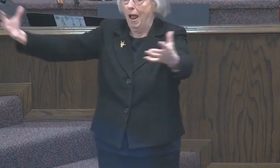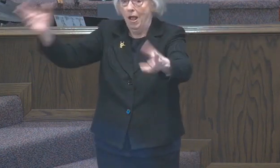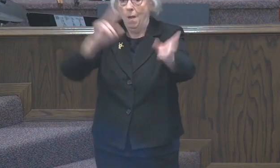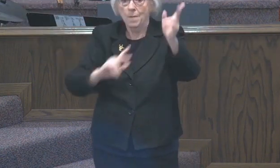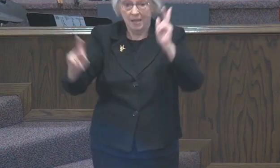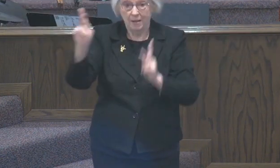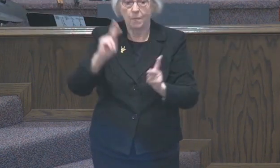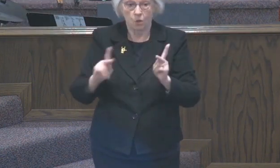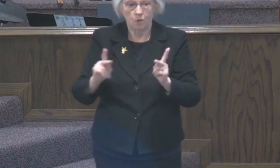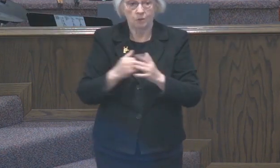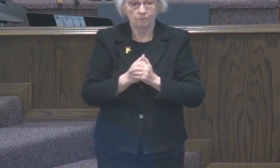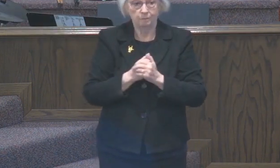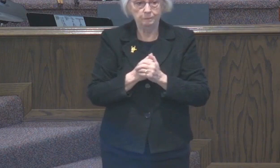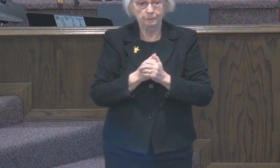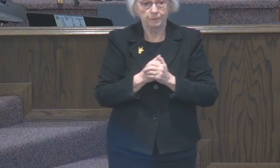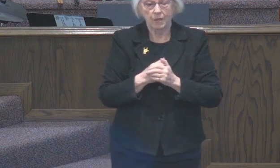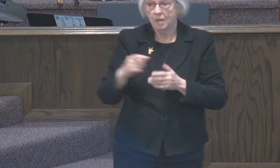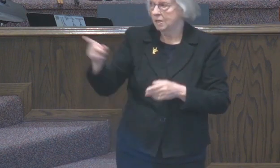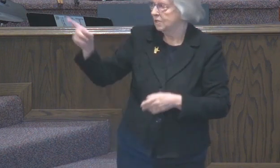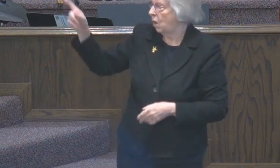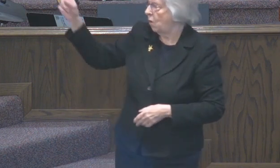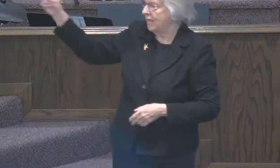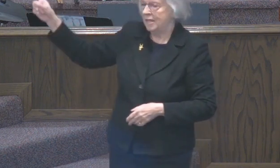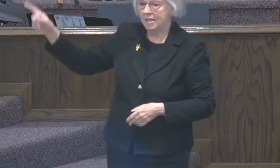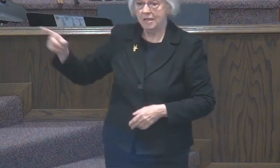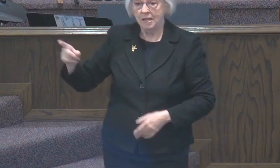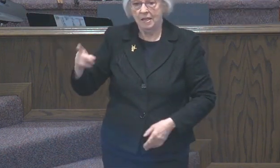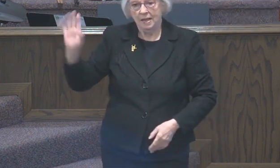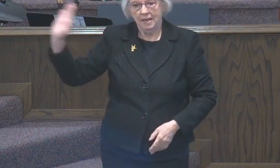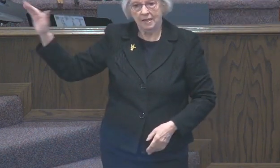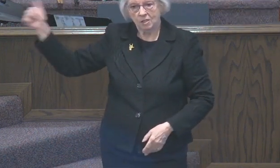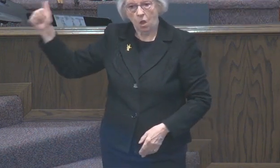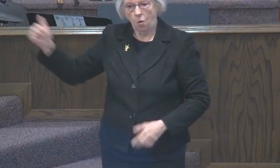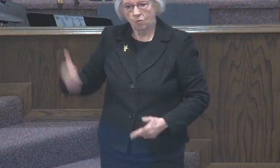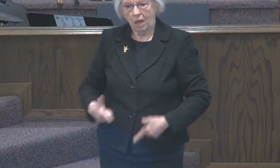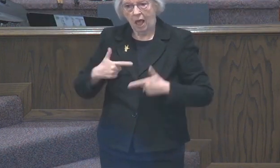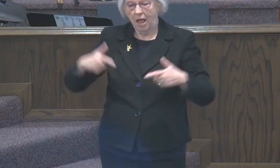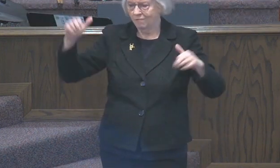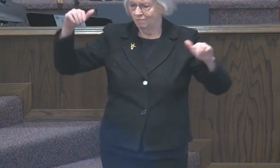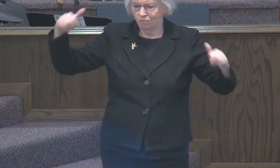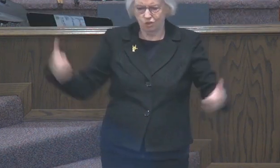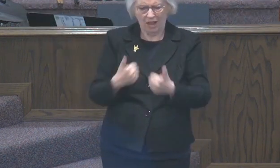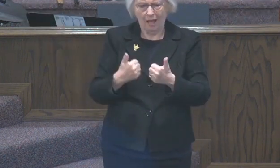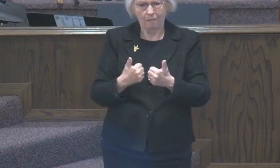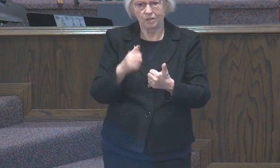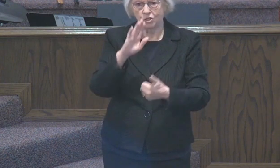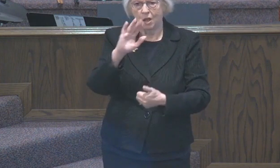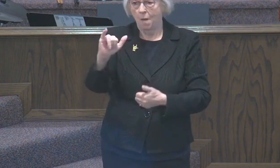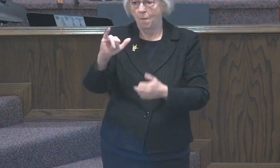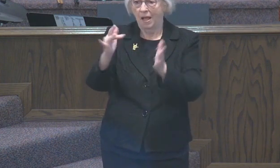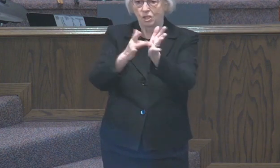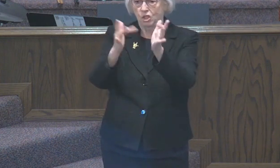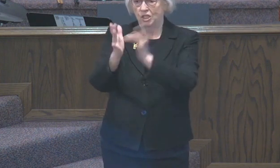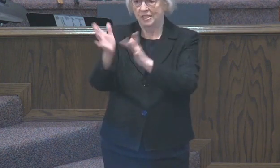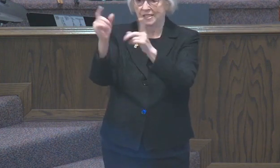I've been challenged by Jesus' words, and I hope and I trust that you've been challenged by Jesus' words as well. We're going